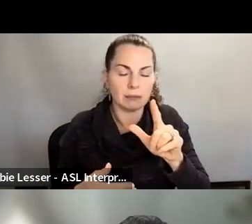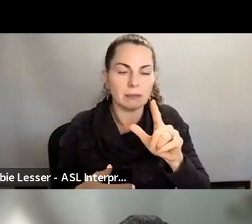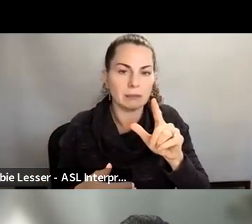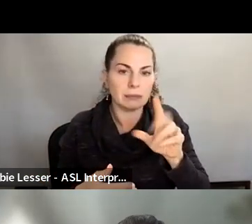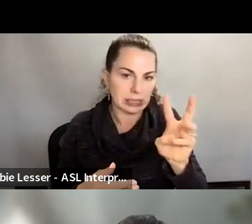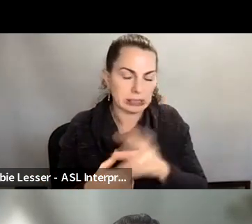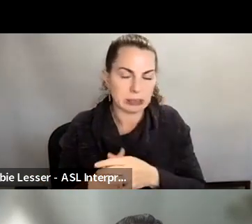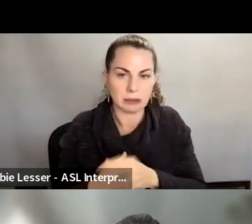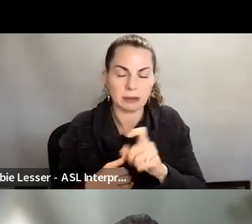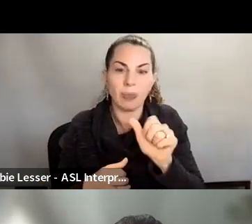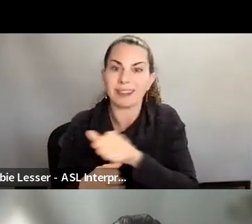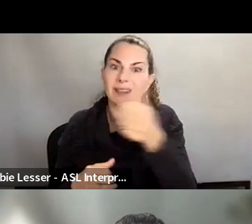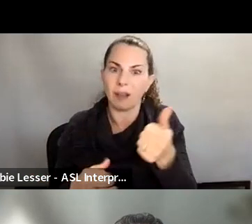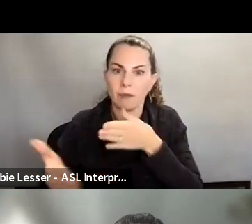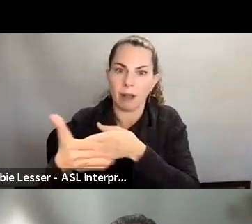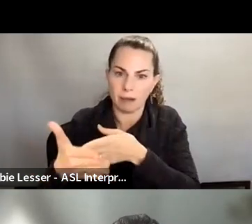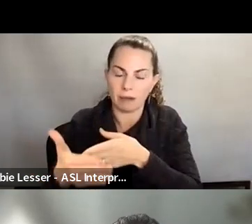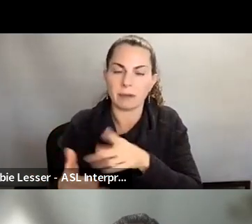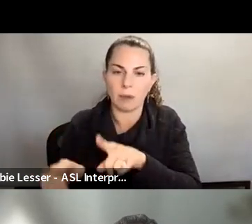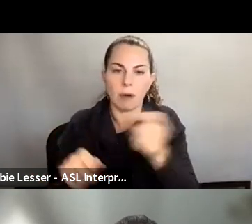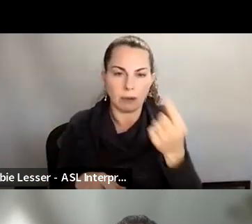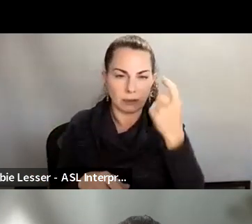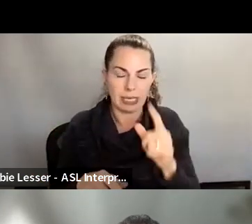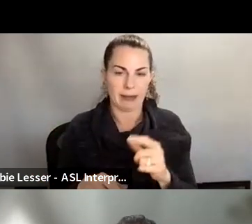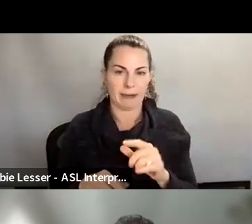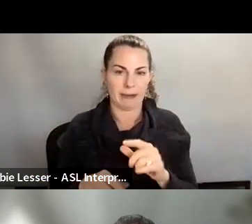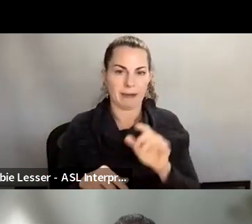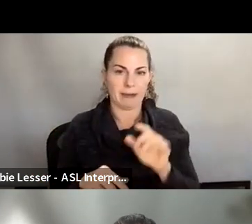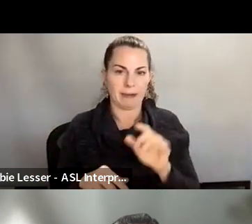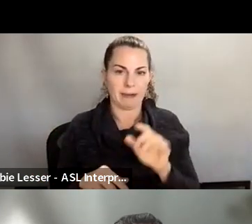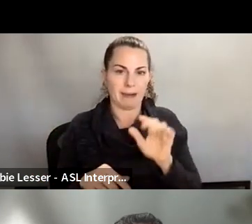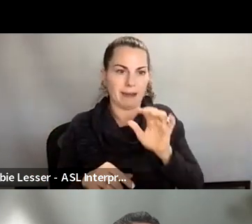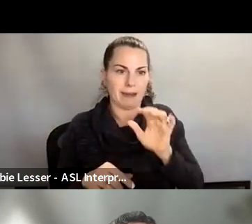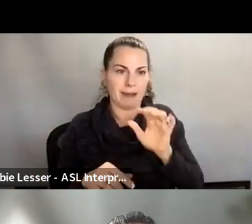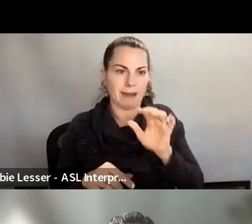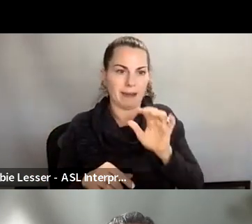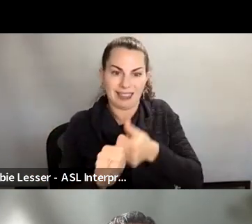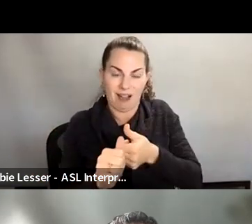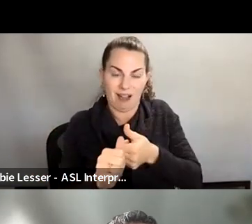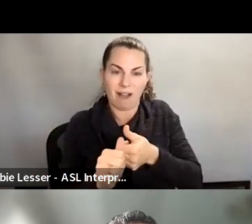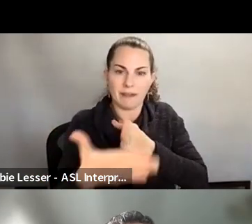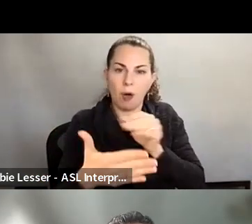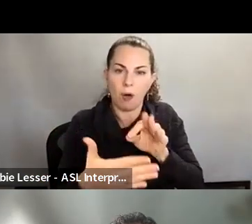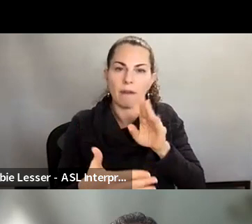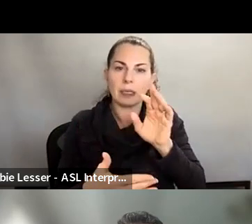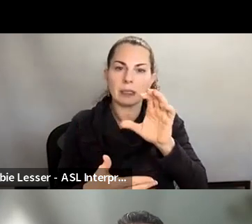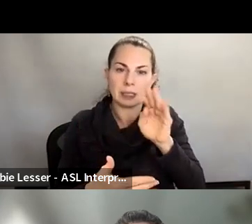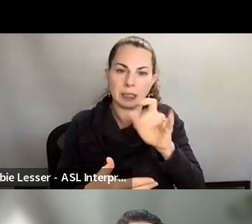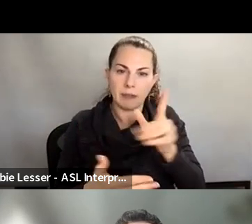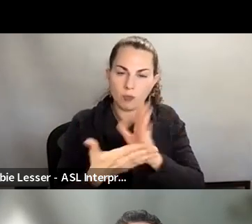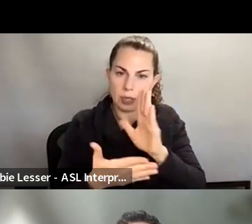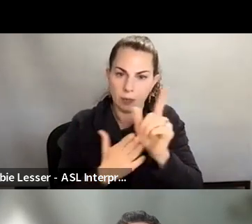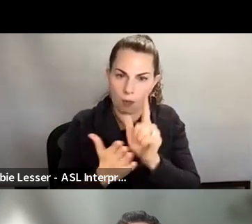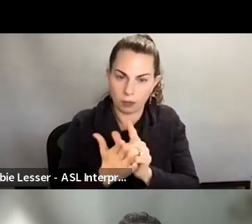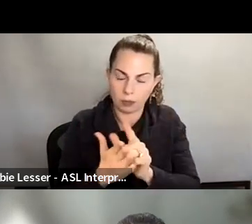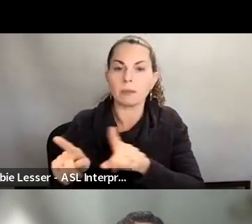So understand that it actually is standing alone a type of violation of those civil rights laws. The other thing I don't want to miss is some states